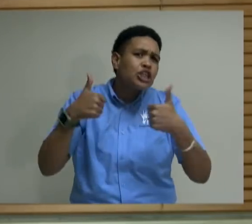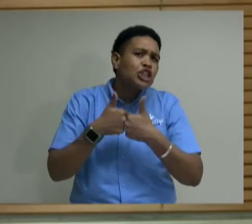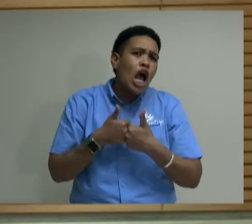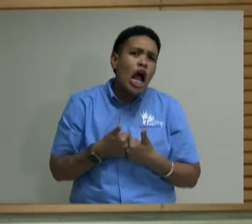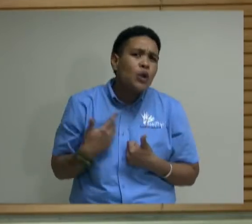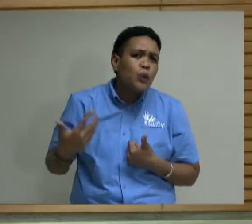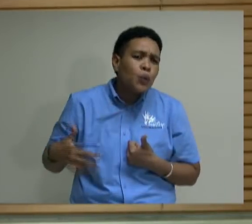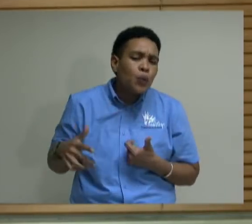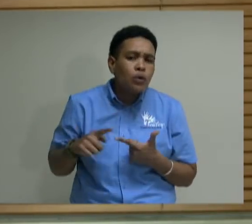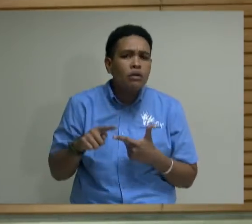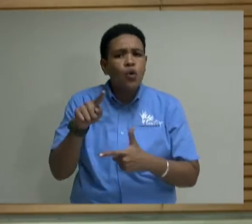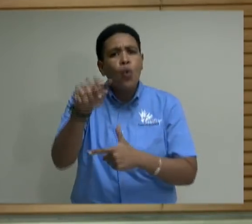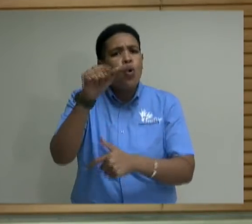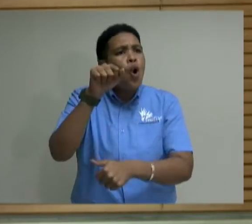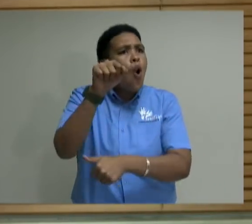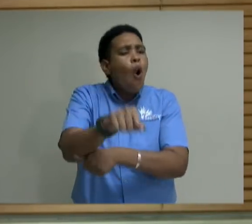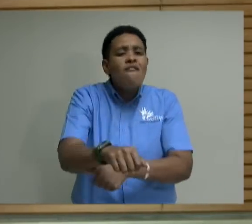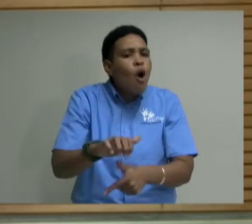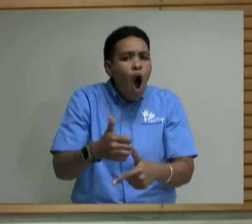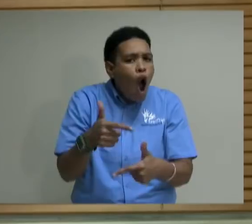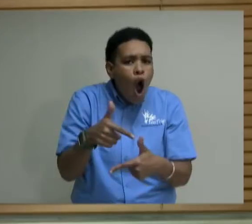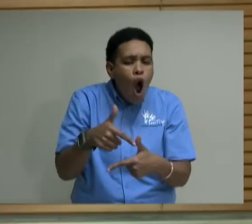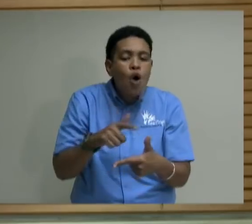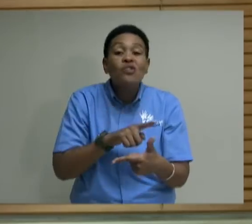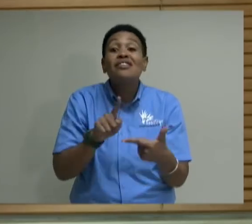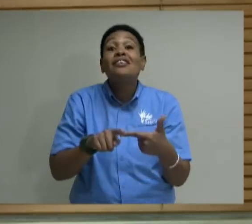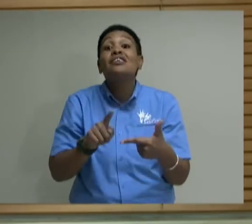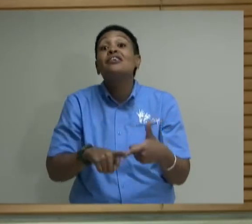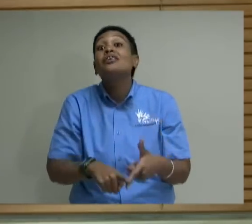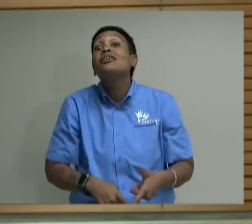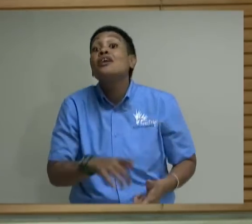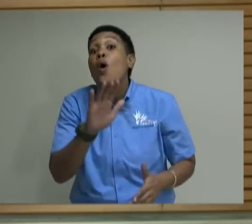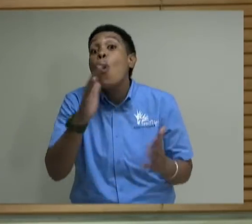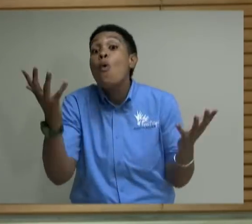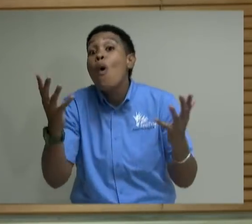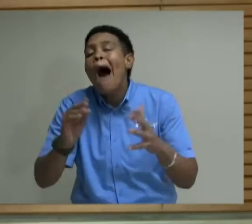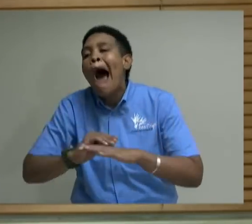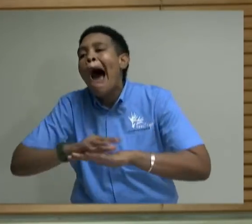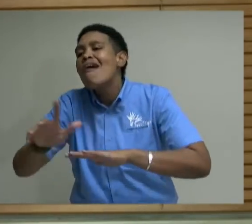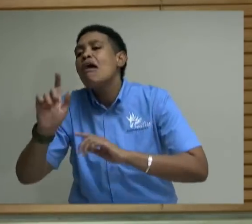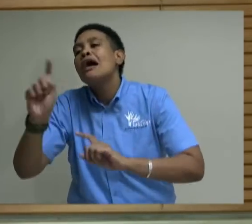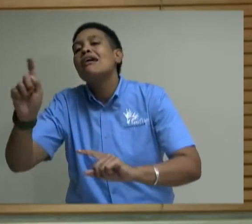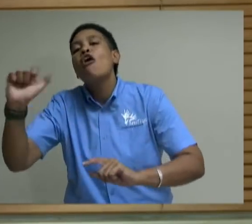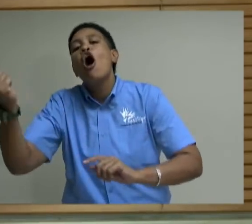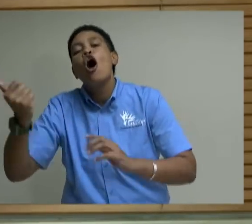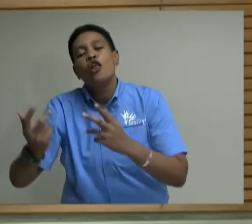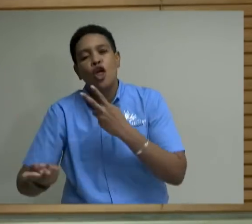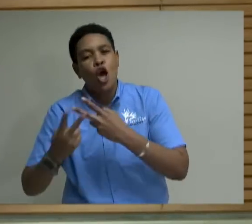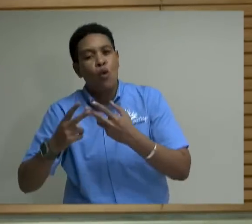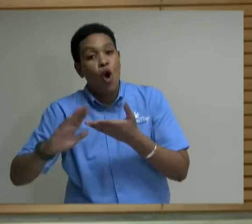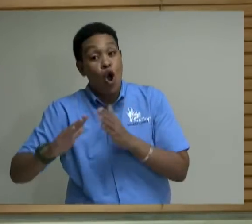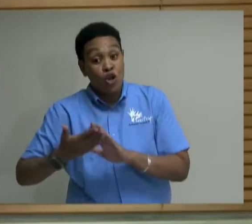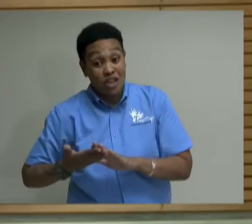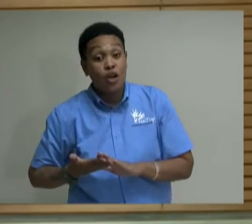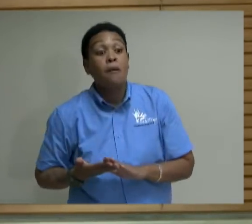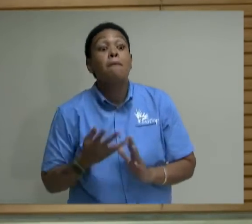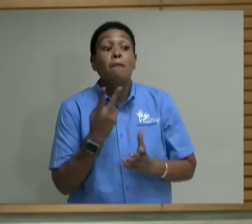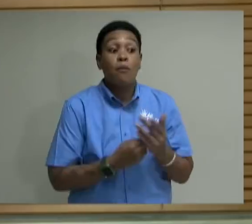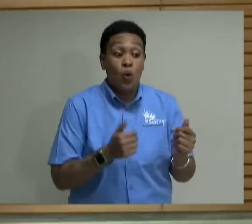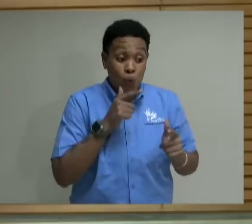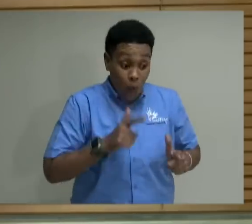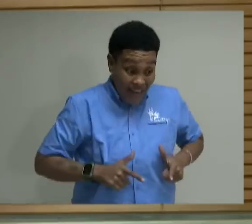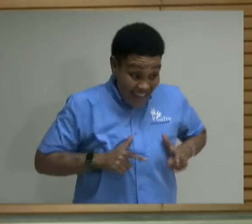overcome? And finally, what advice would you give to other quarantine communities, both those who live